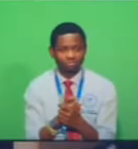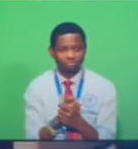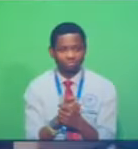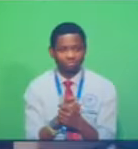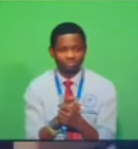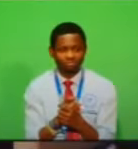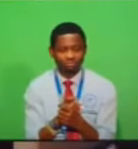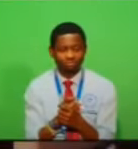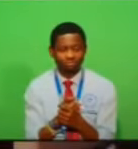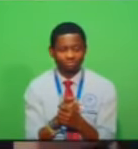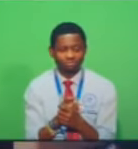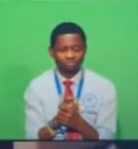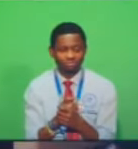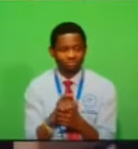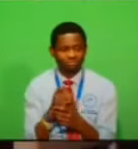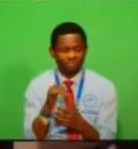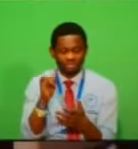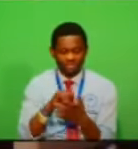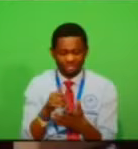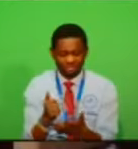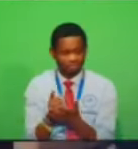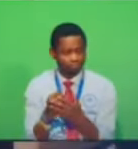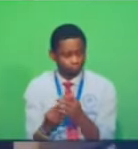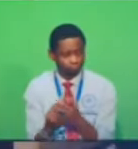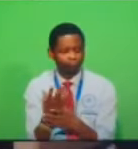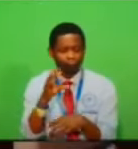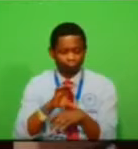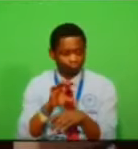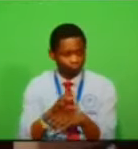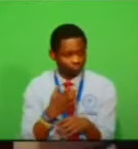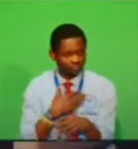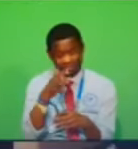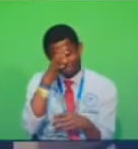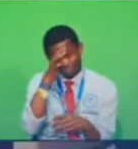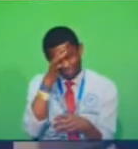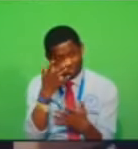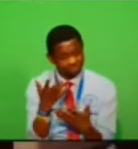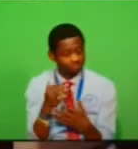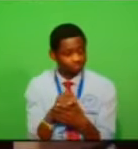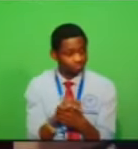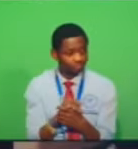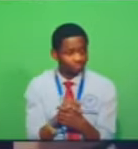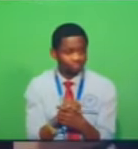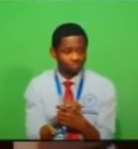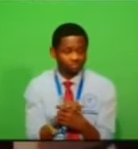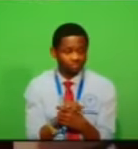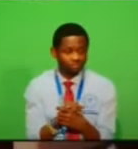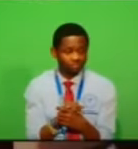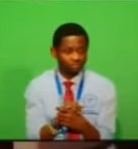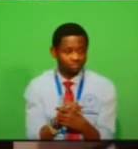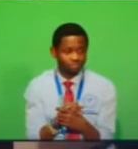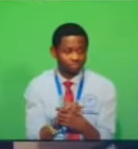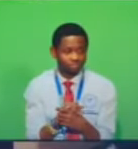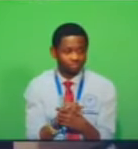and being brought up in the church, my father was an economic immigrant, so he left Ghana in 1984.